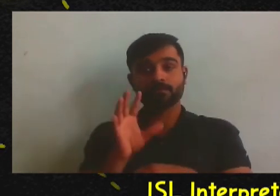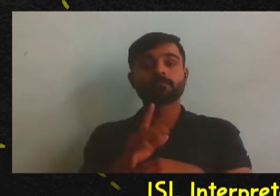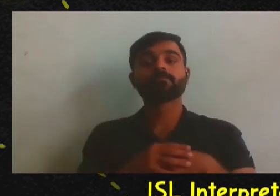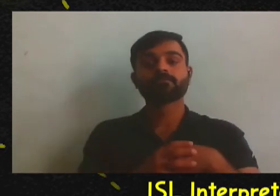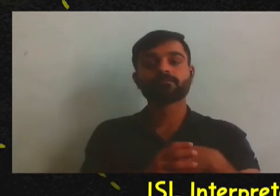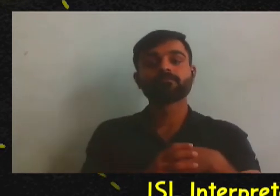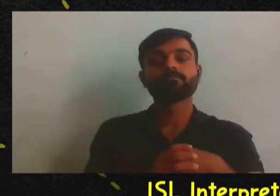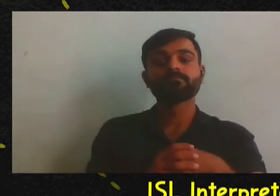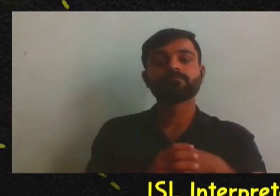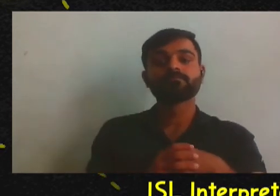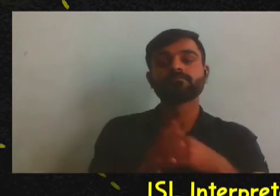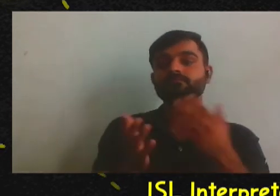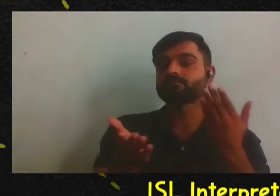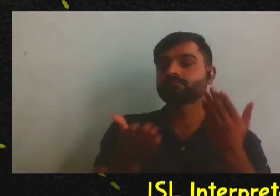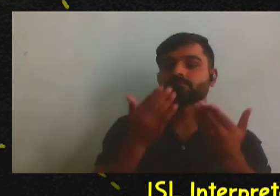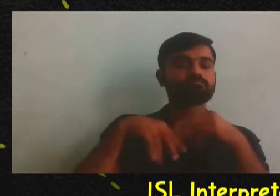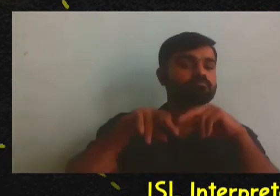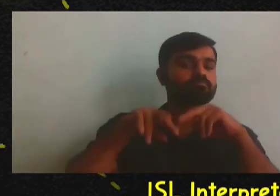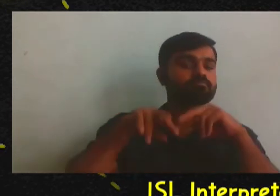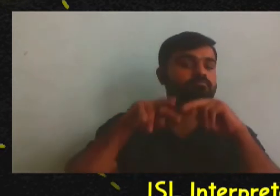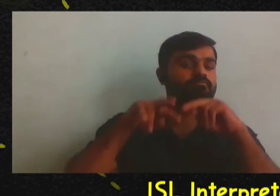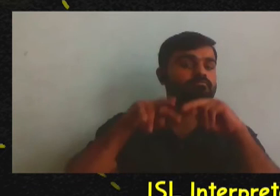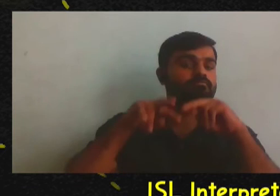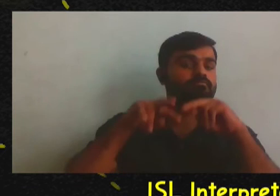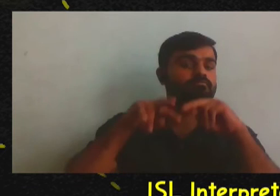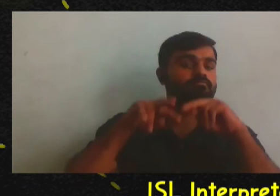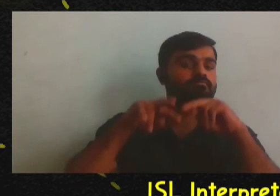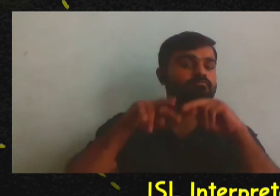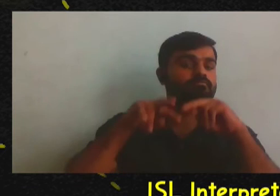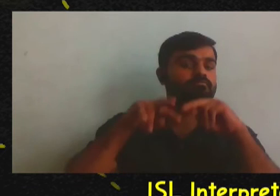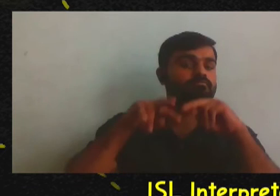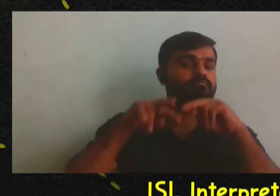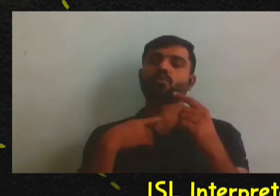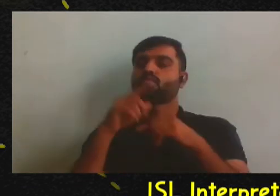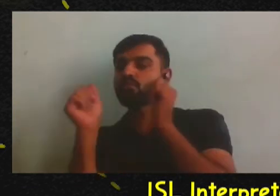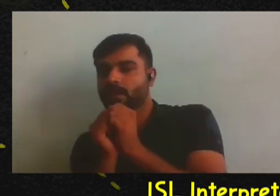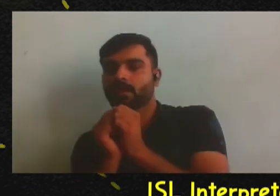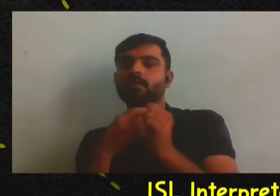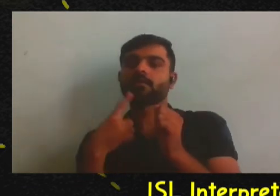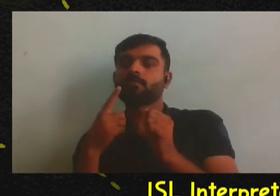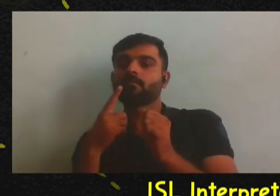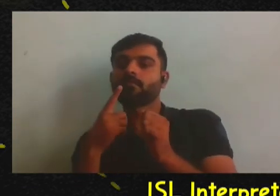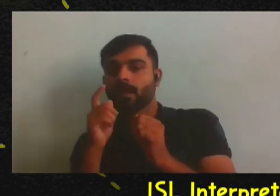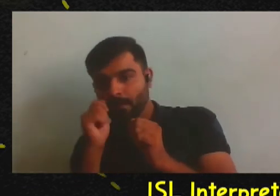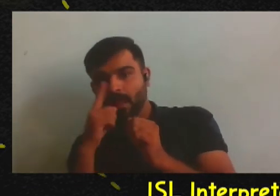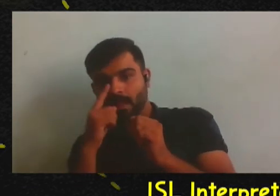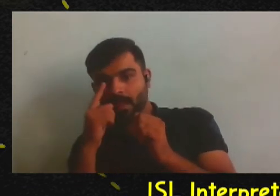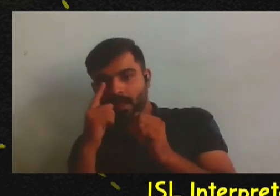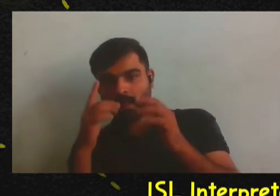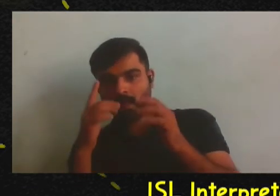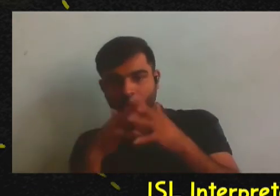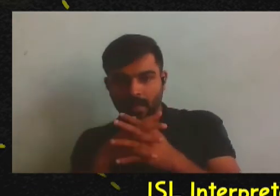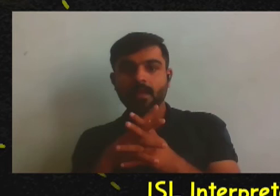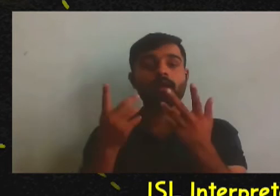they're not necessarily comfortable talking to someone who is man or male identified or sounds like a